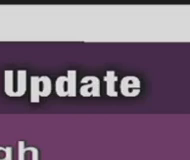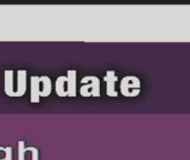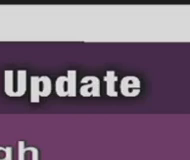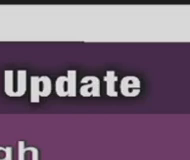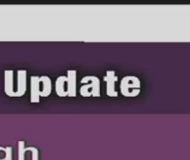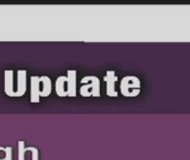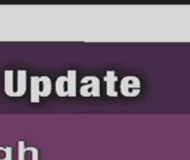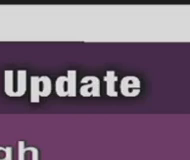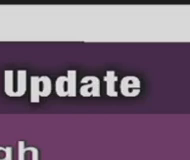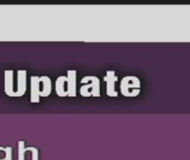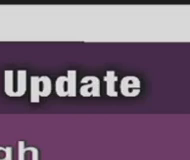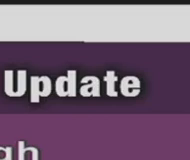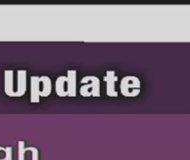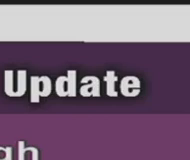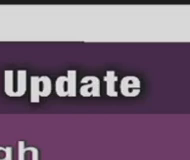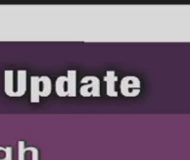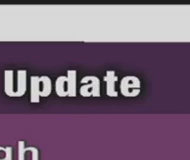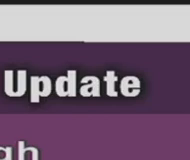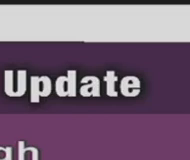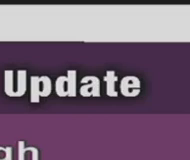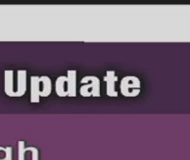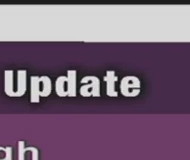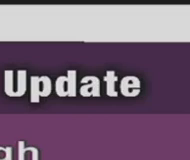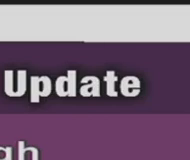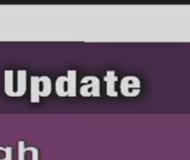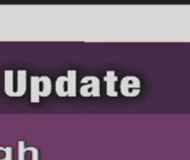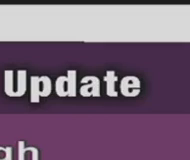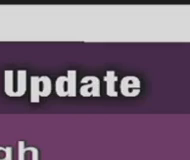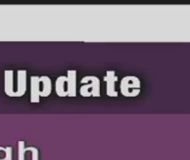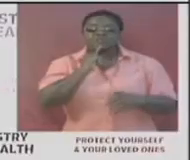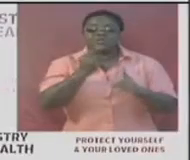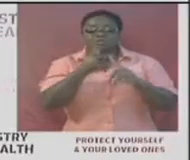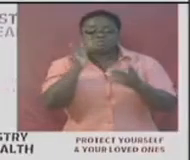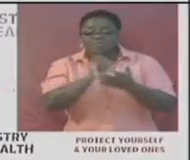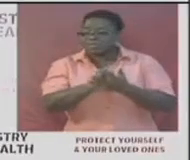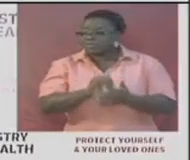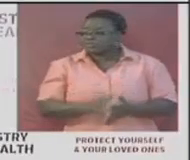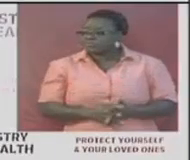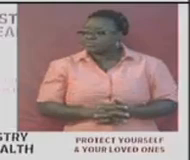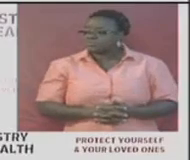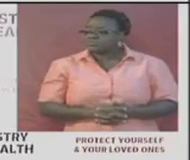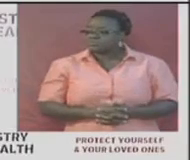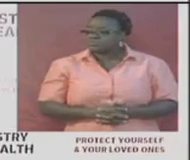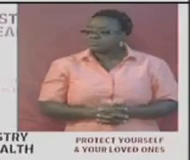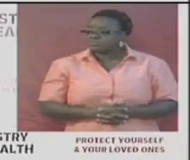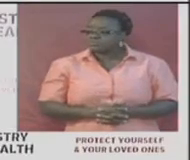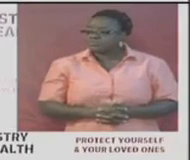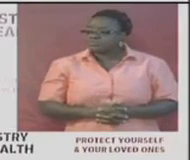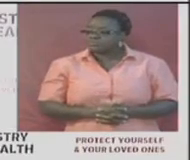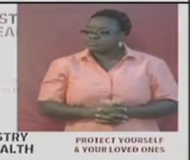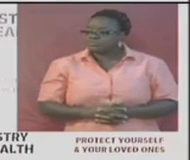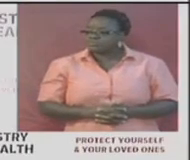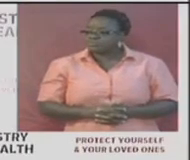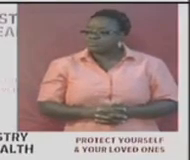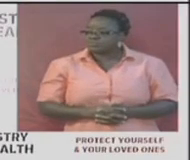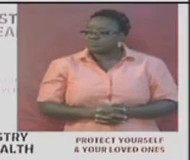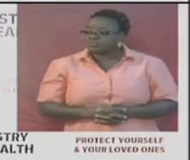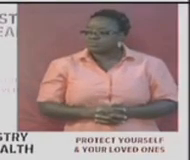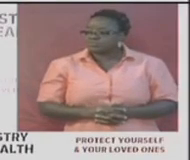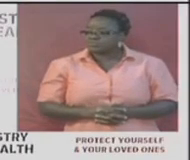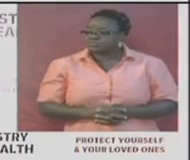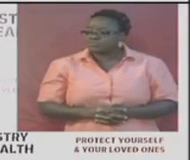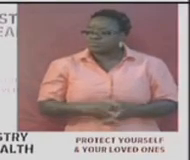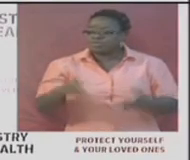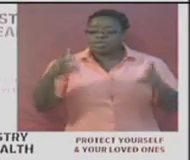Trinidad learn from Israel, if at all anything? Thanks. Okay. So we have a